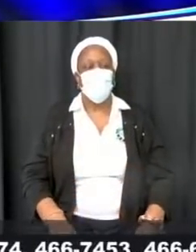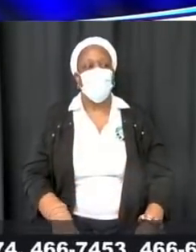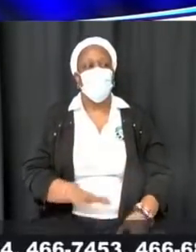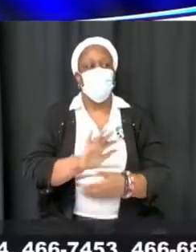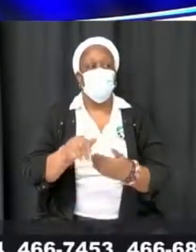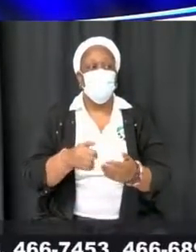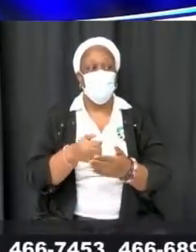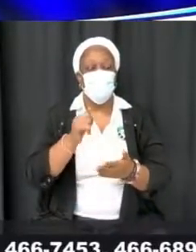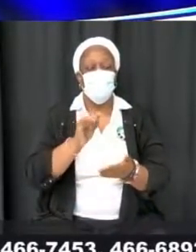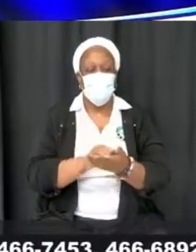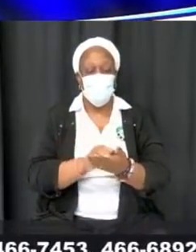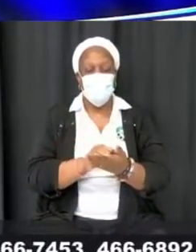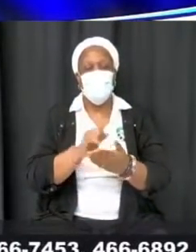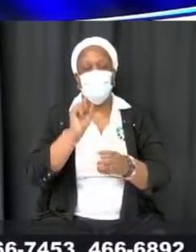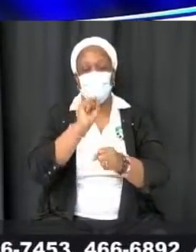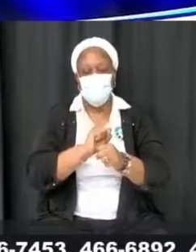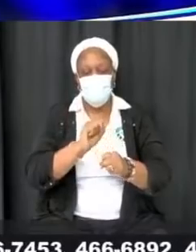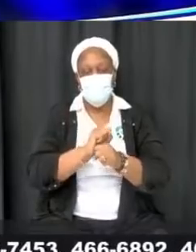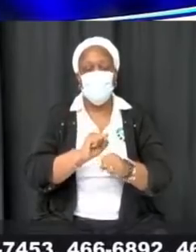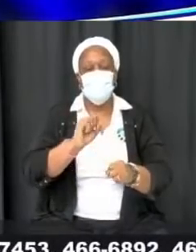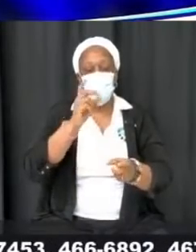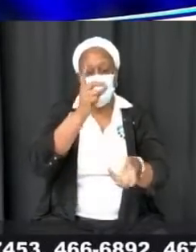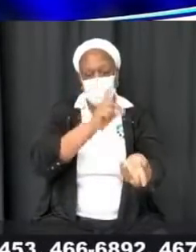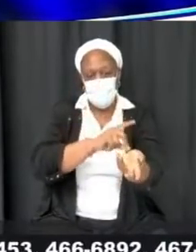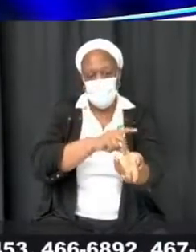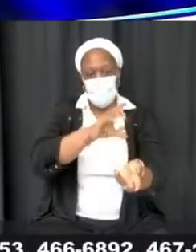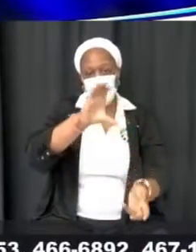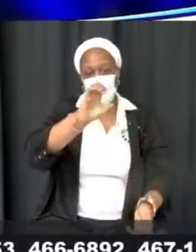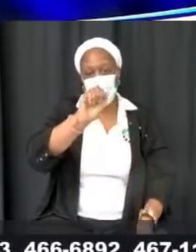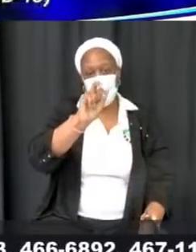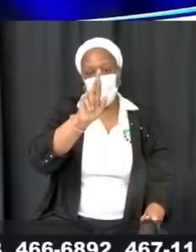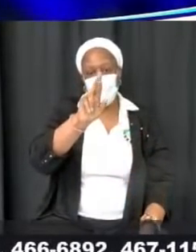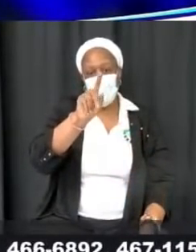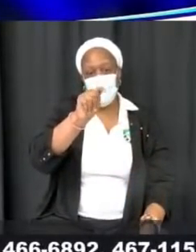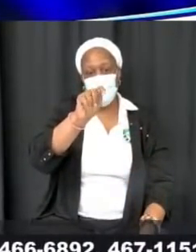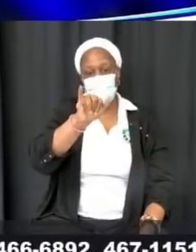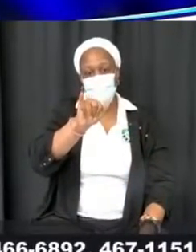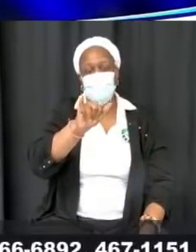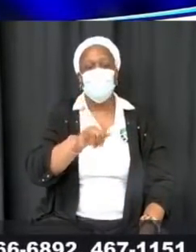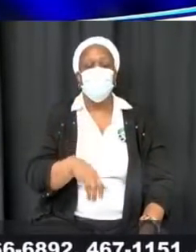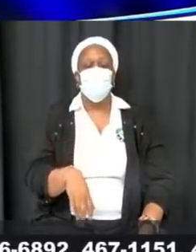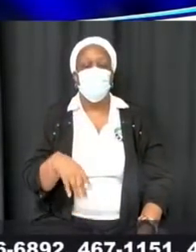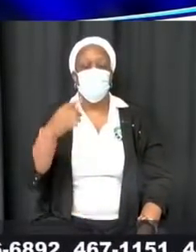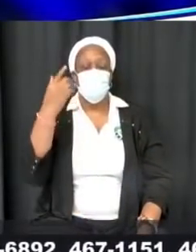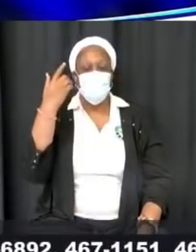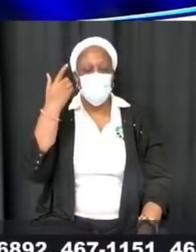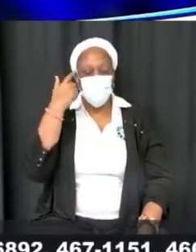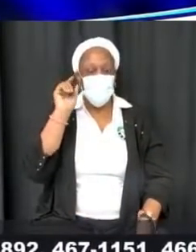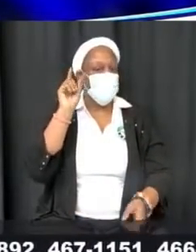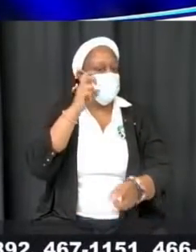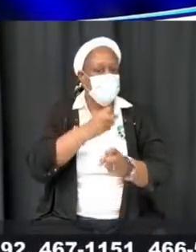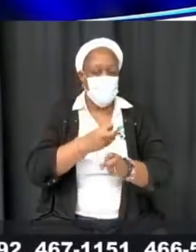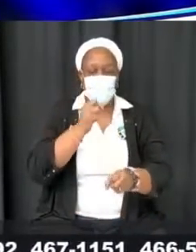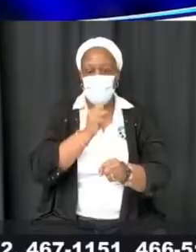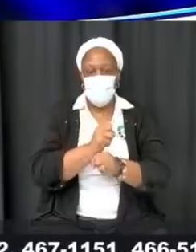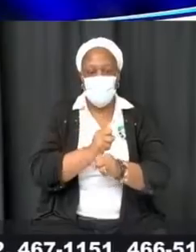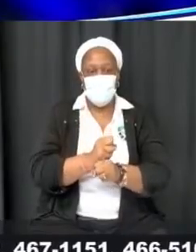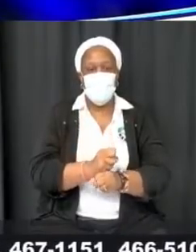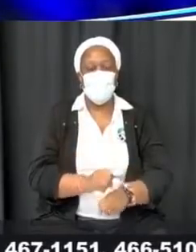it is Dr. Carty that is actually behind those. We thank Mrs. Christmas Jacobs for